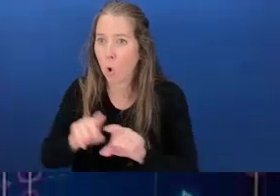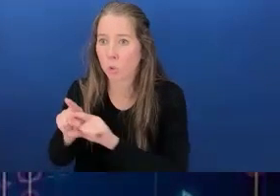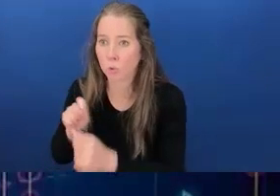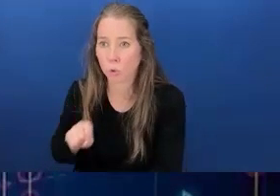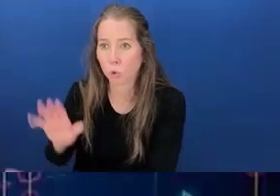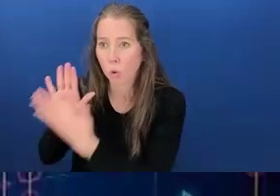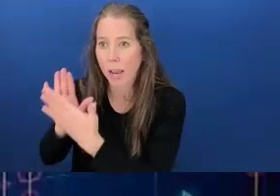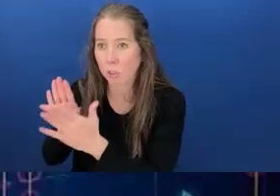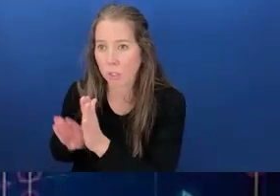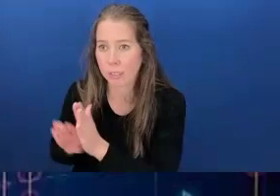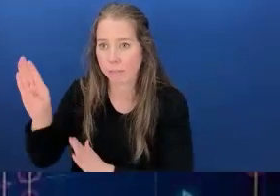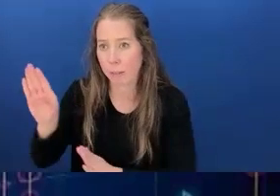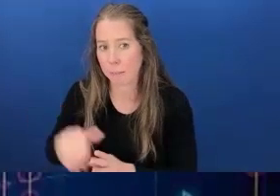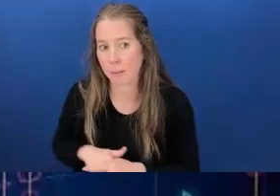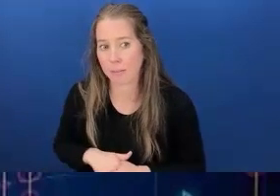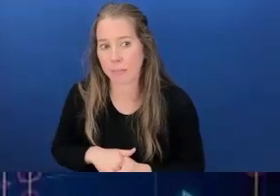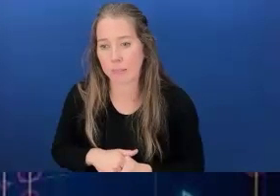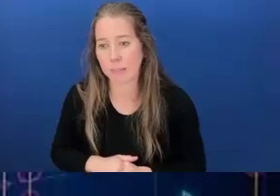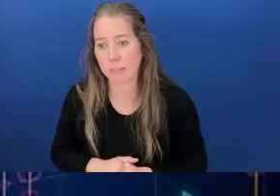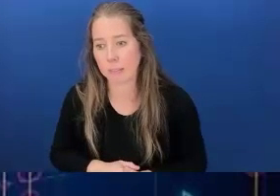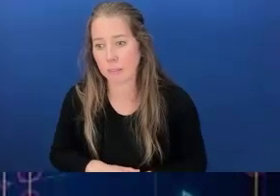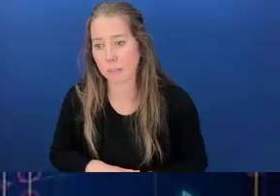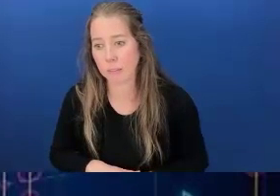strategy development.